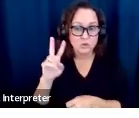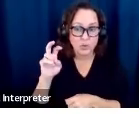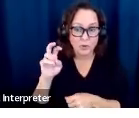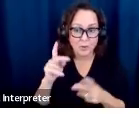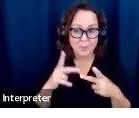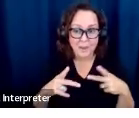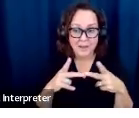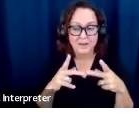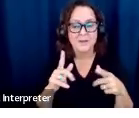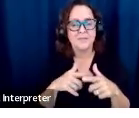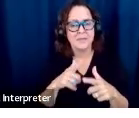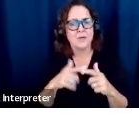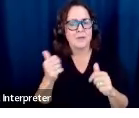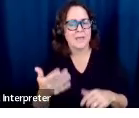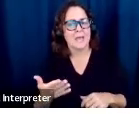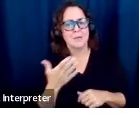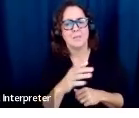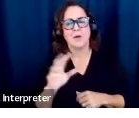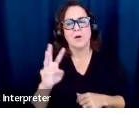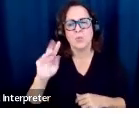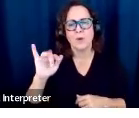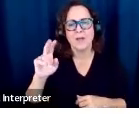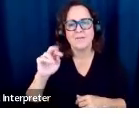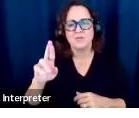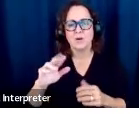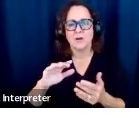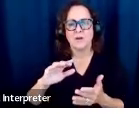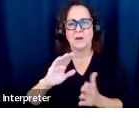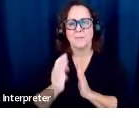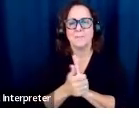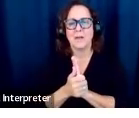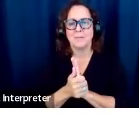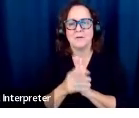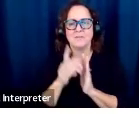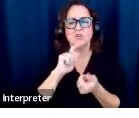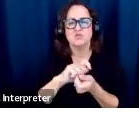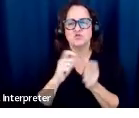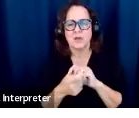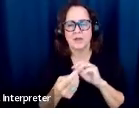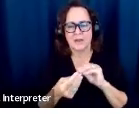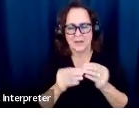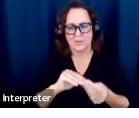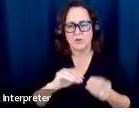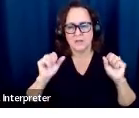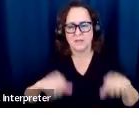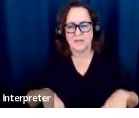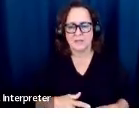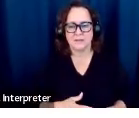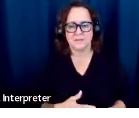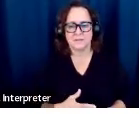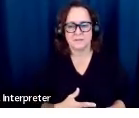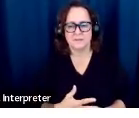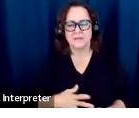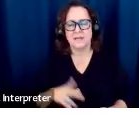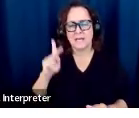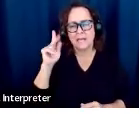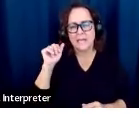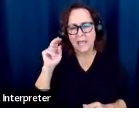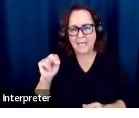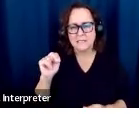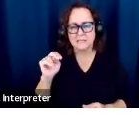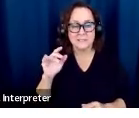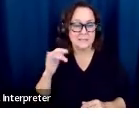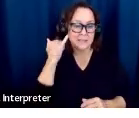submit a waiver amendment to change those numbers. That's not a big deal. So if it happens that Kansas sort of put aside more spots than